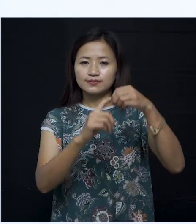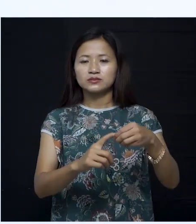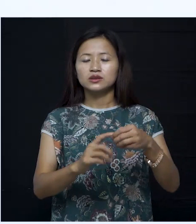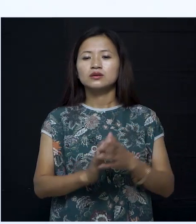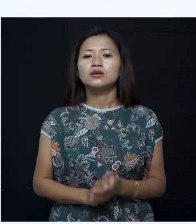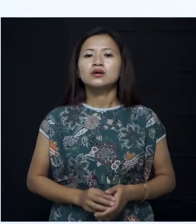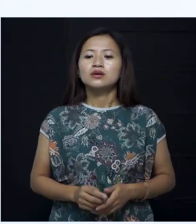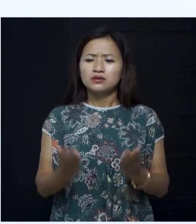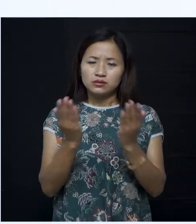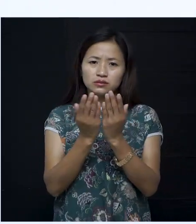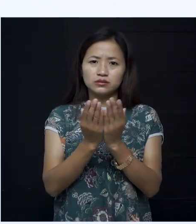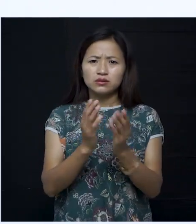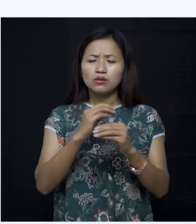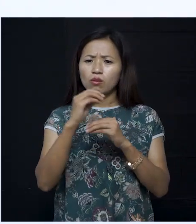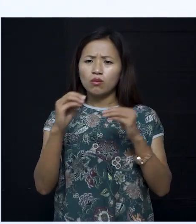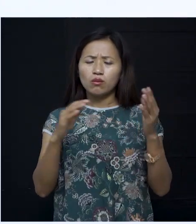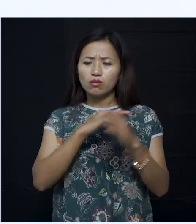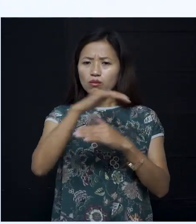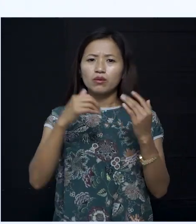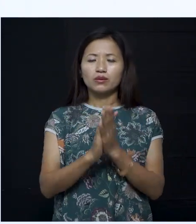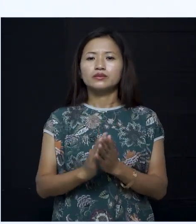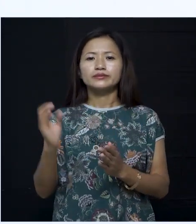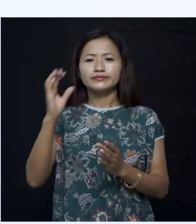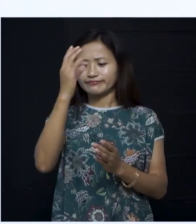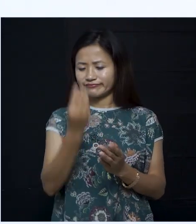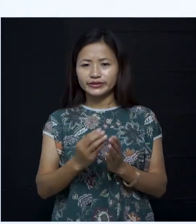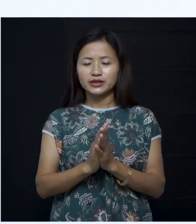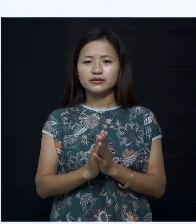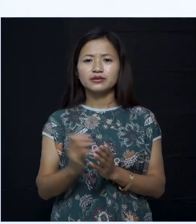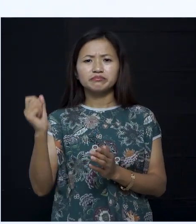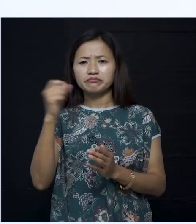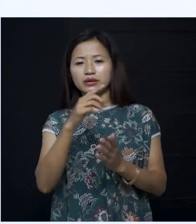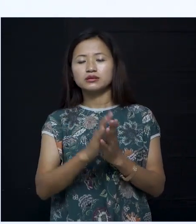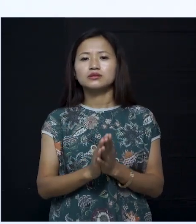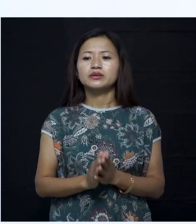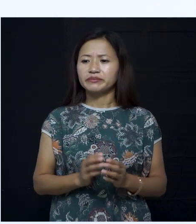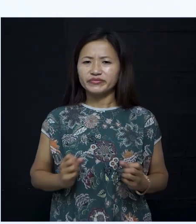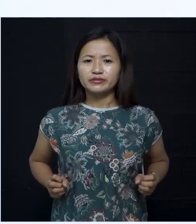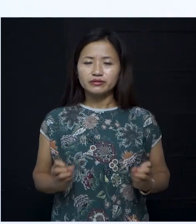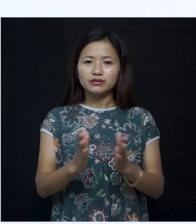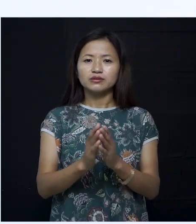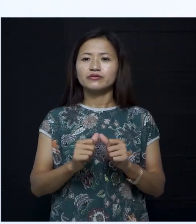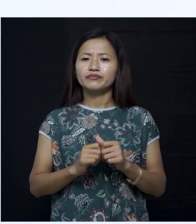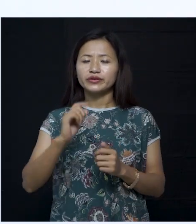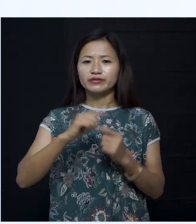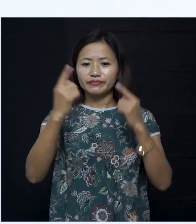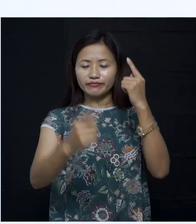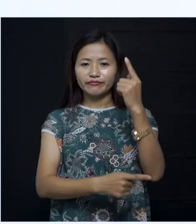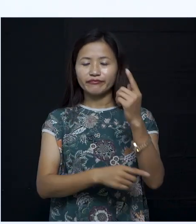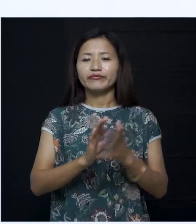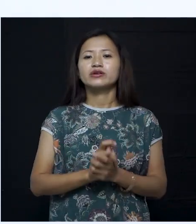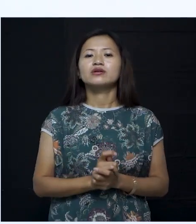studying the whole night, you keep studying the whole month, preparing for your exams, and then finally, you enter the wrong answer because of your